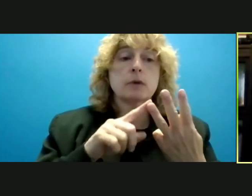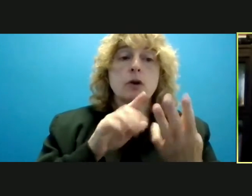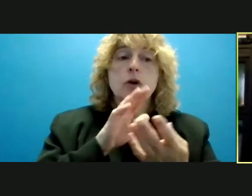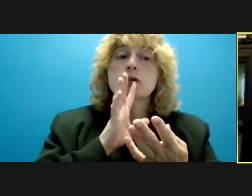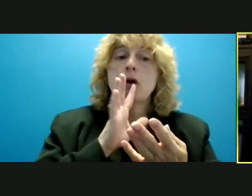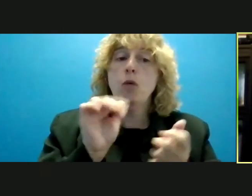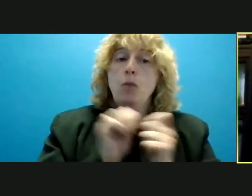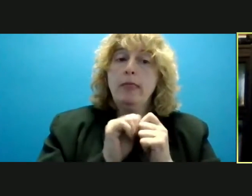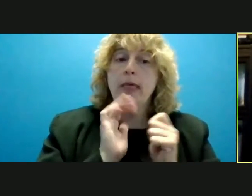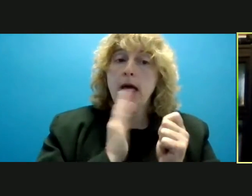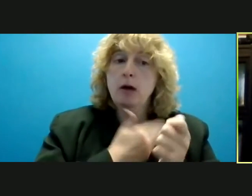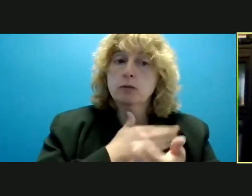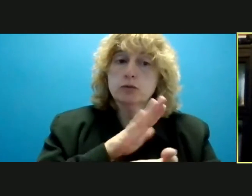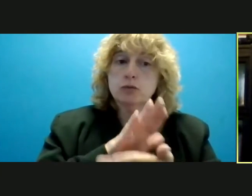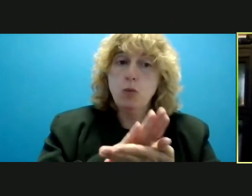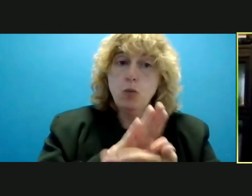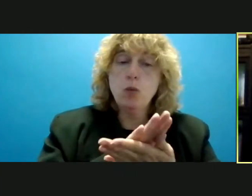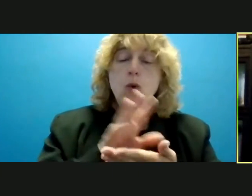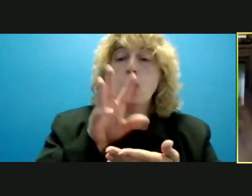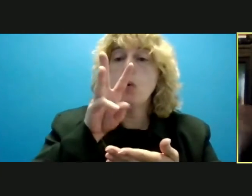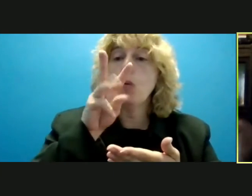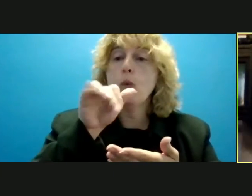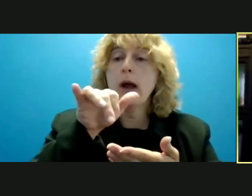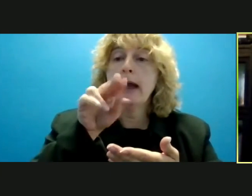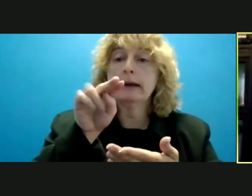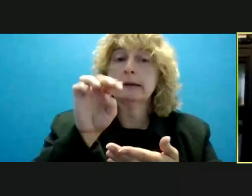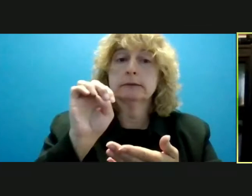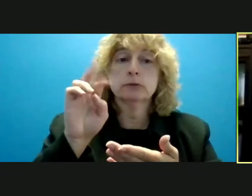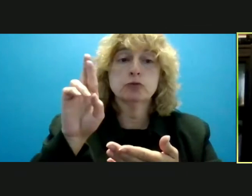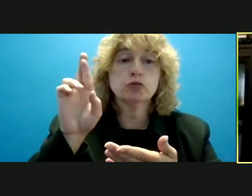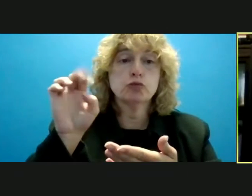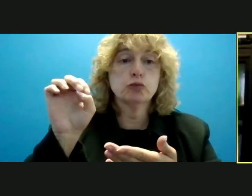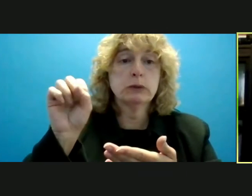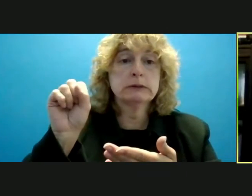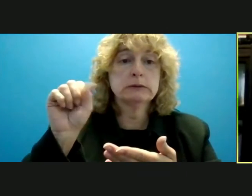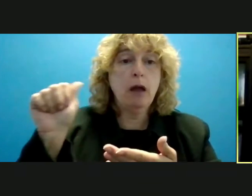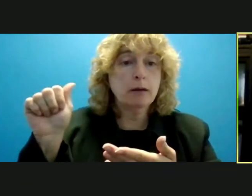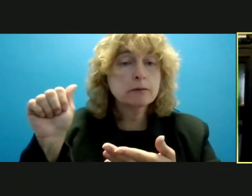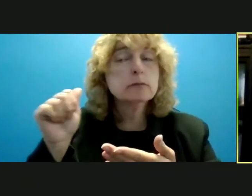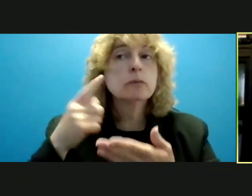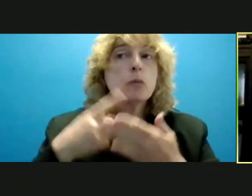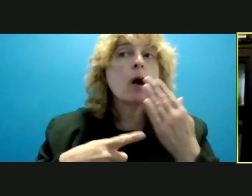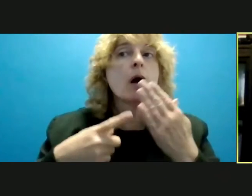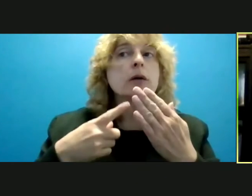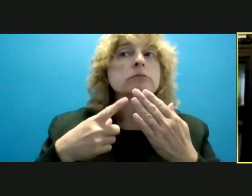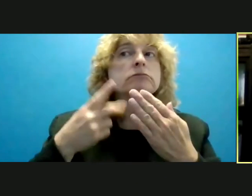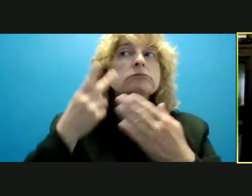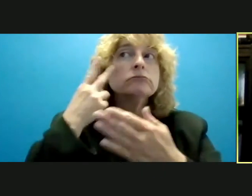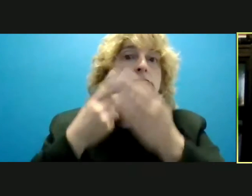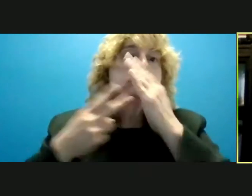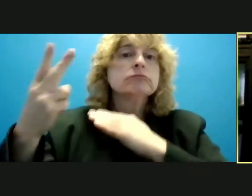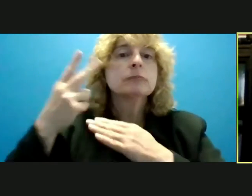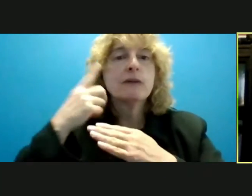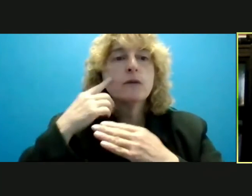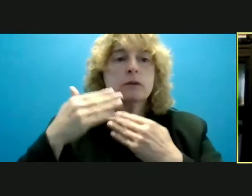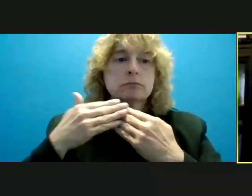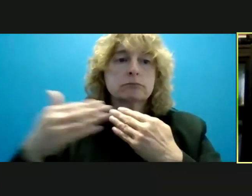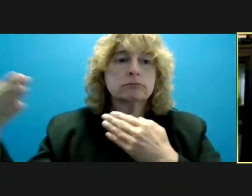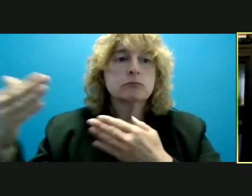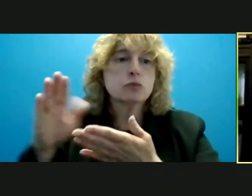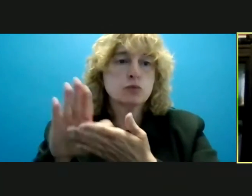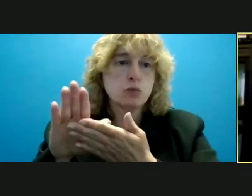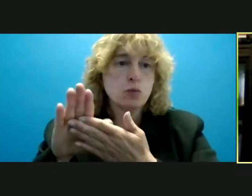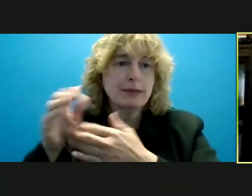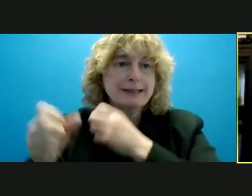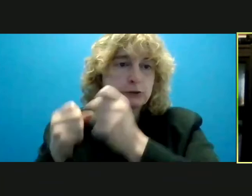And Wayne Risa about what is to come in the next school year and throughout the summer.